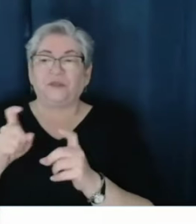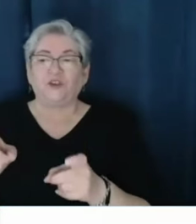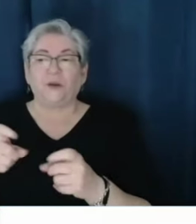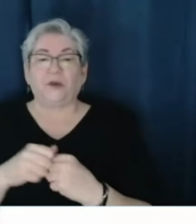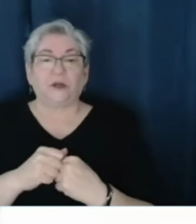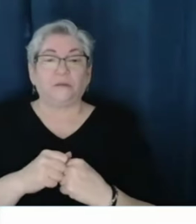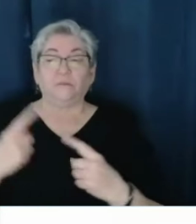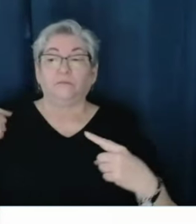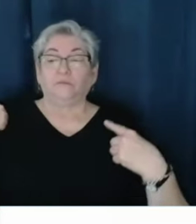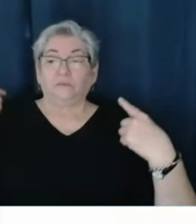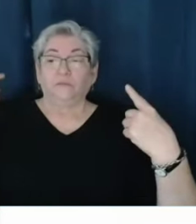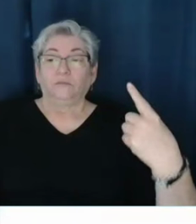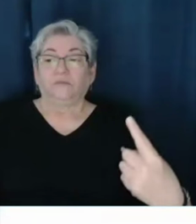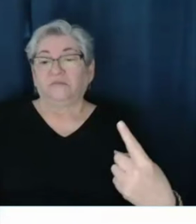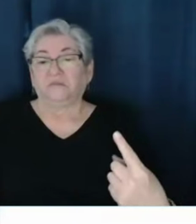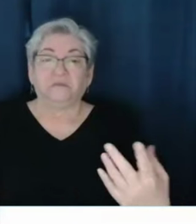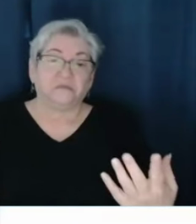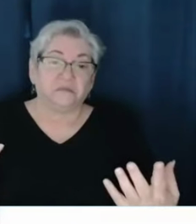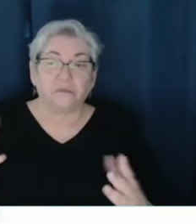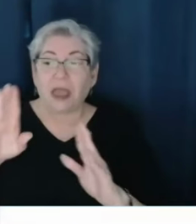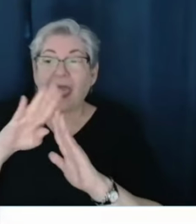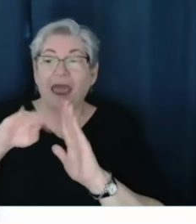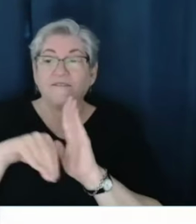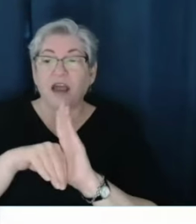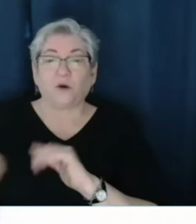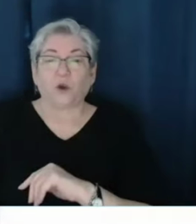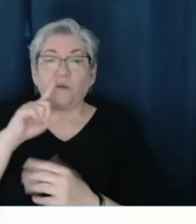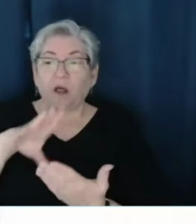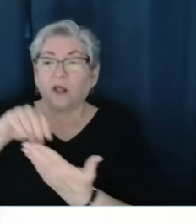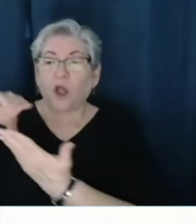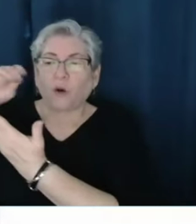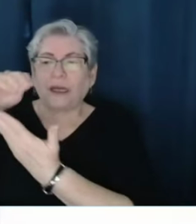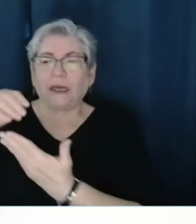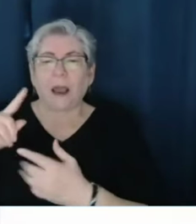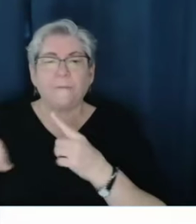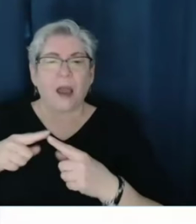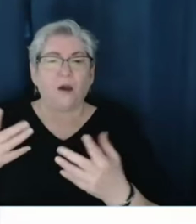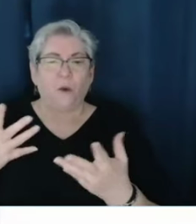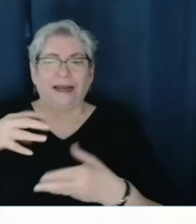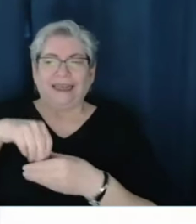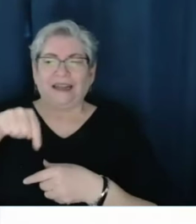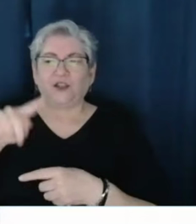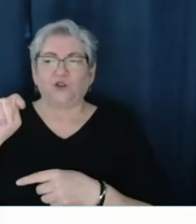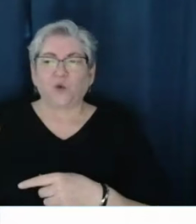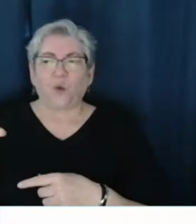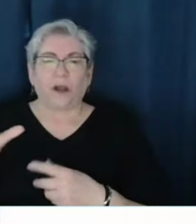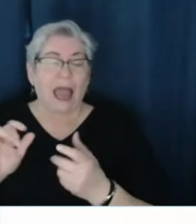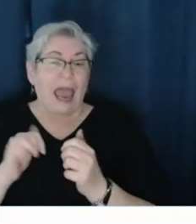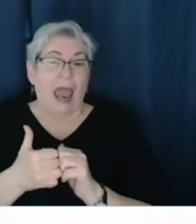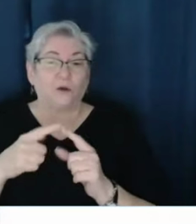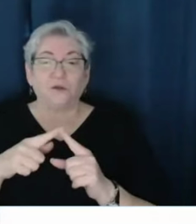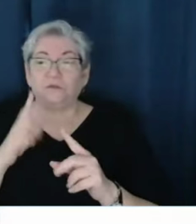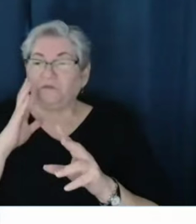next few probably half hour, you will be learning about what is in this tool, how to navigate